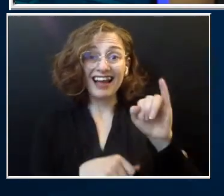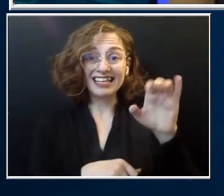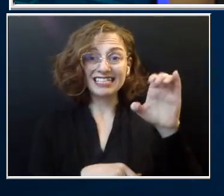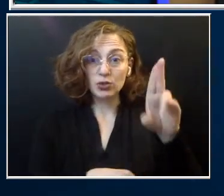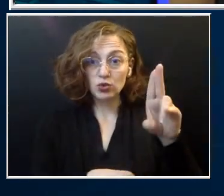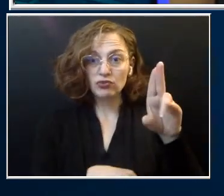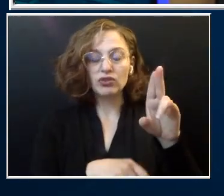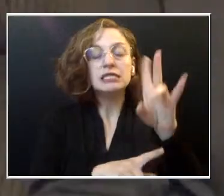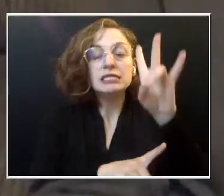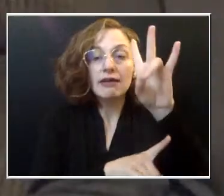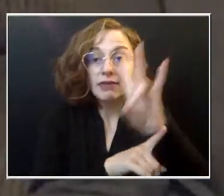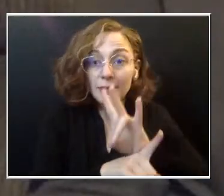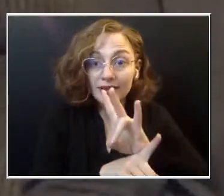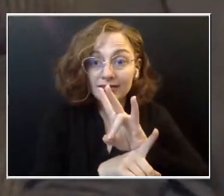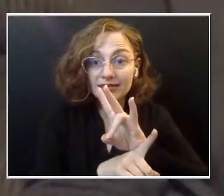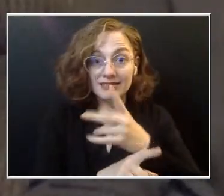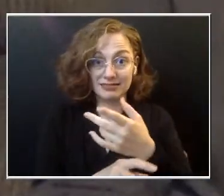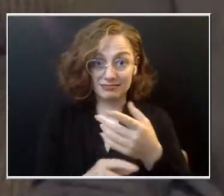well?